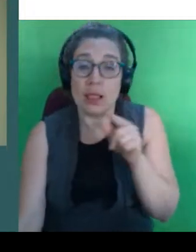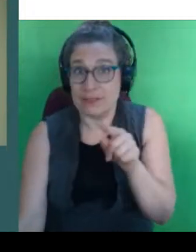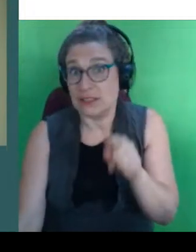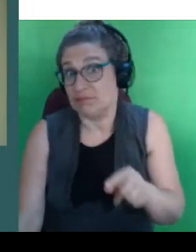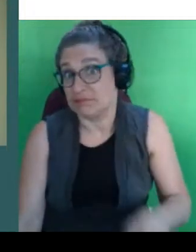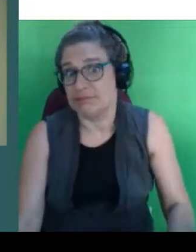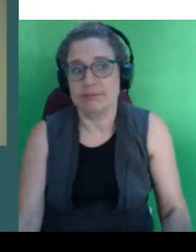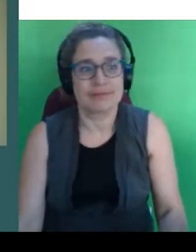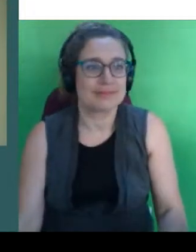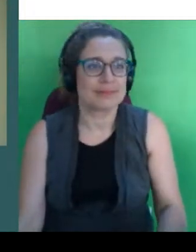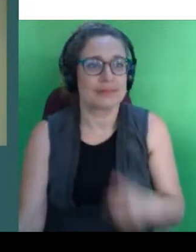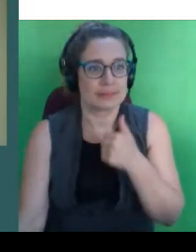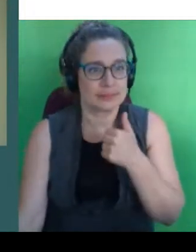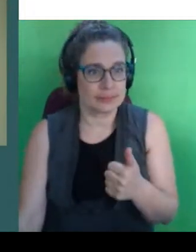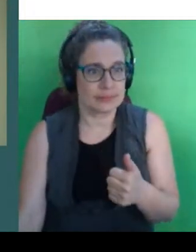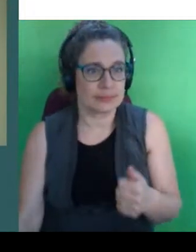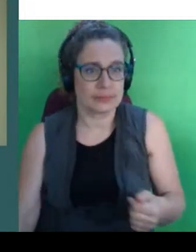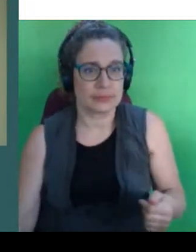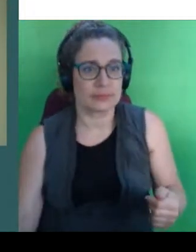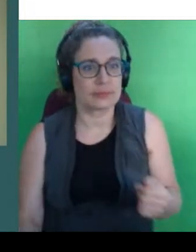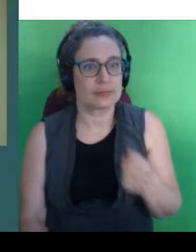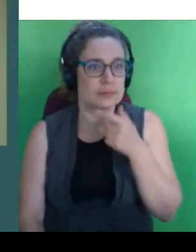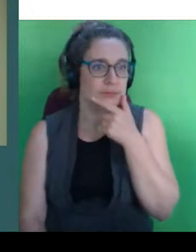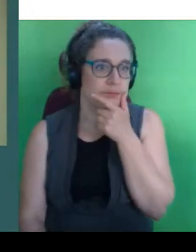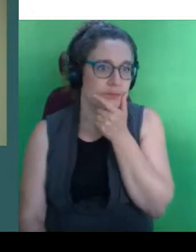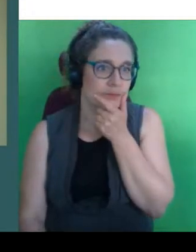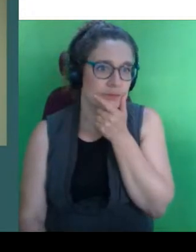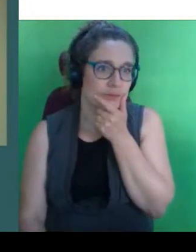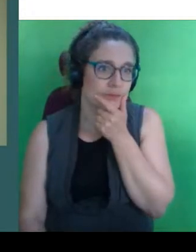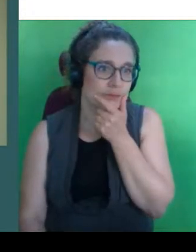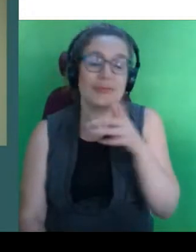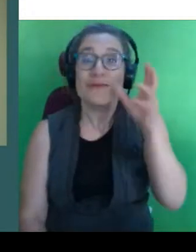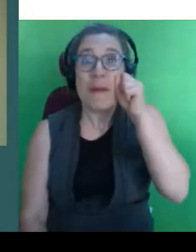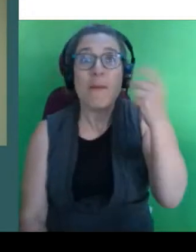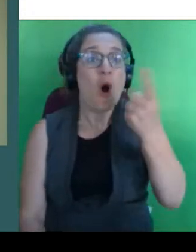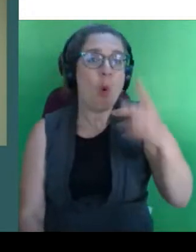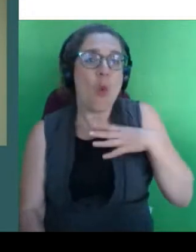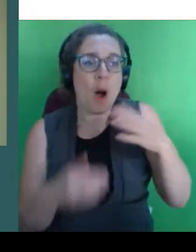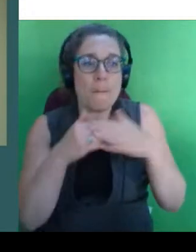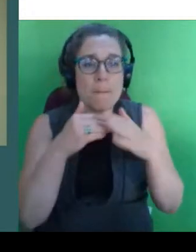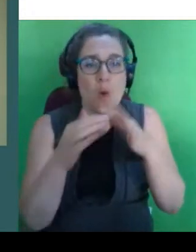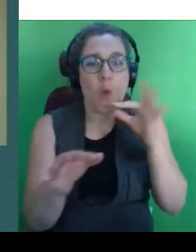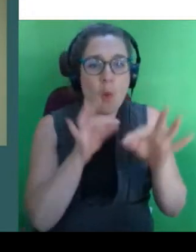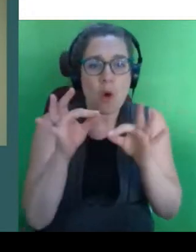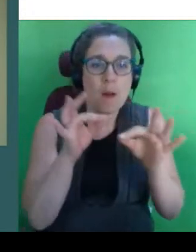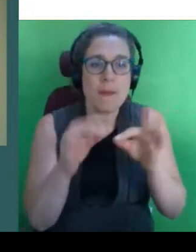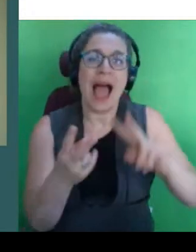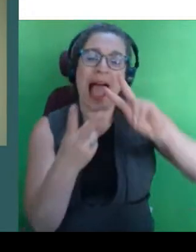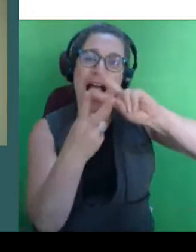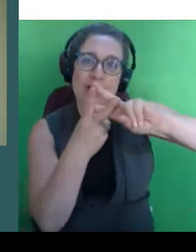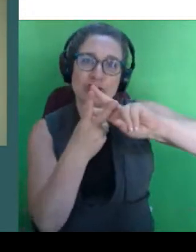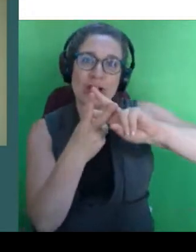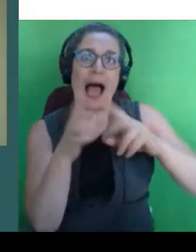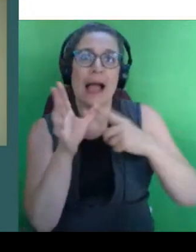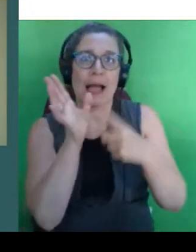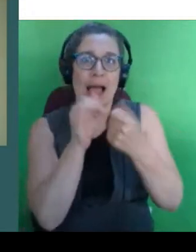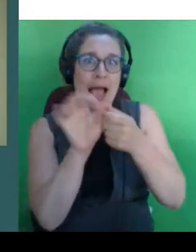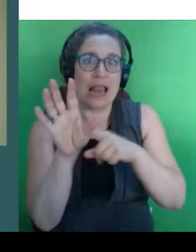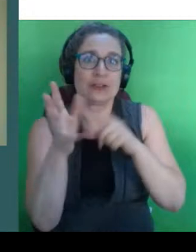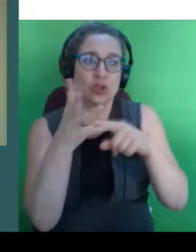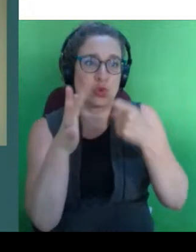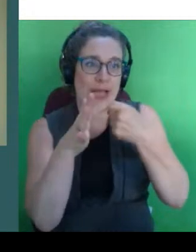you. Remember to keep your questions coming through. It's hashtag AllergyUK